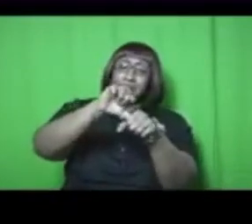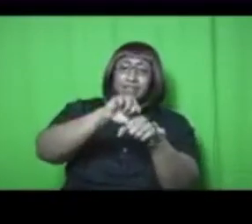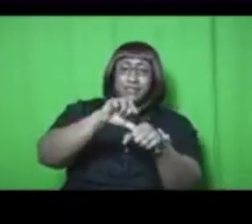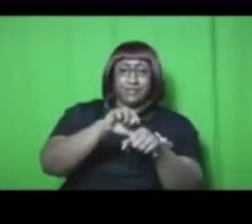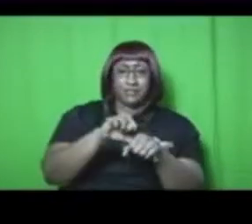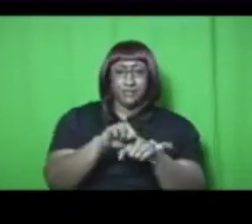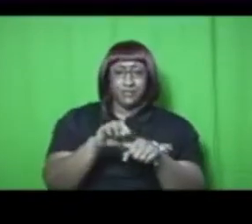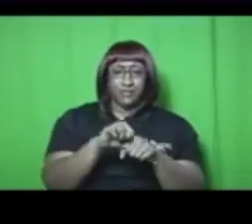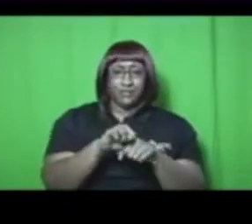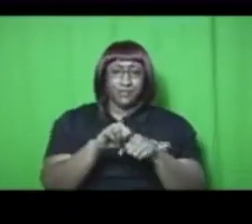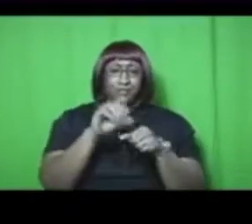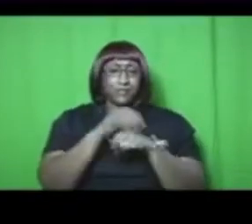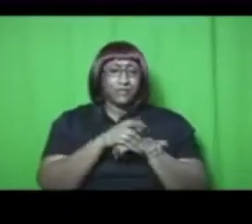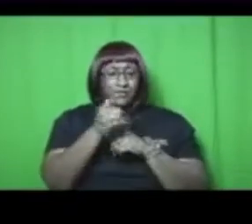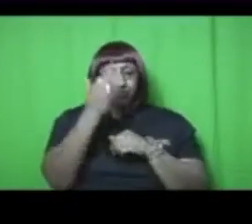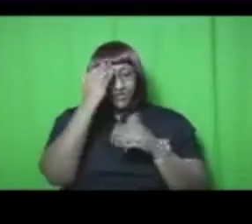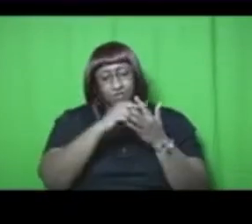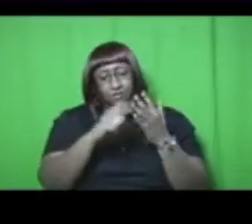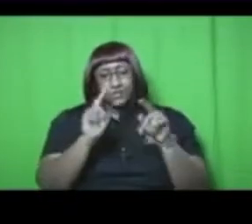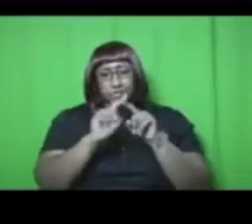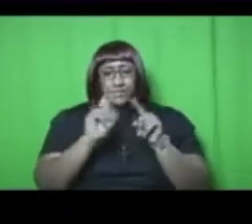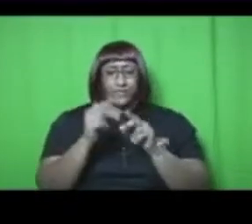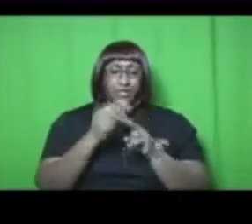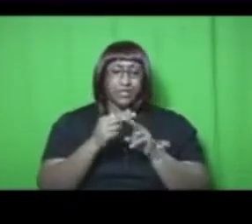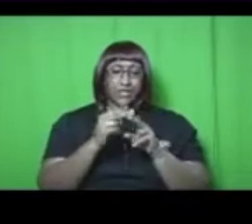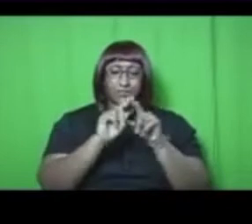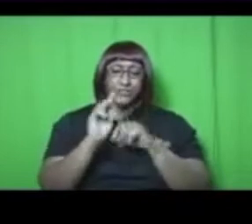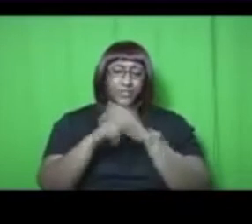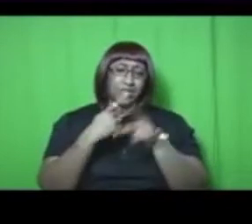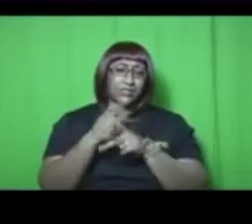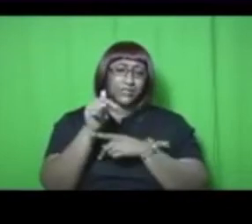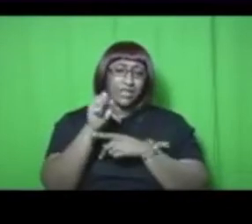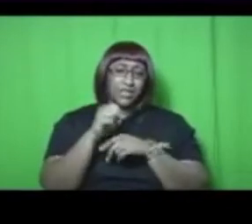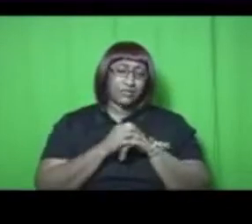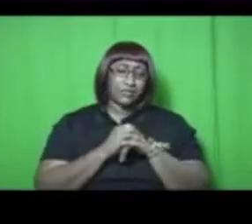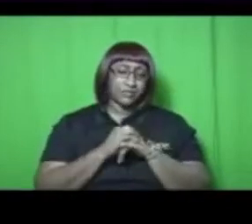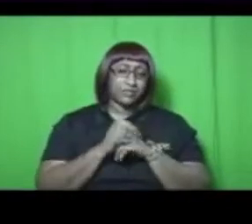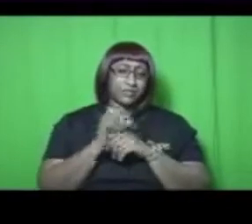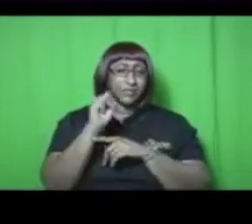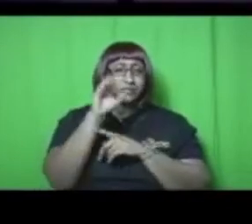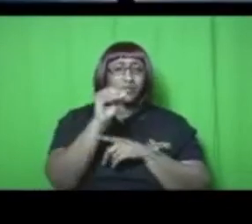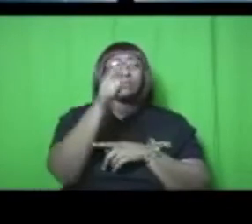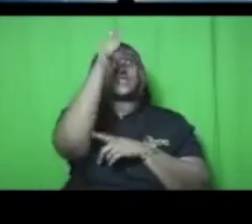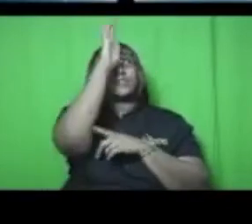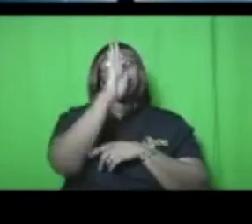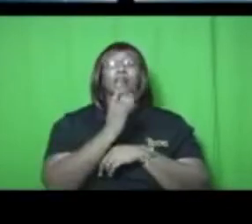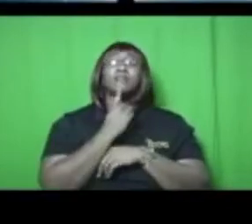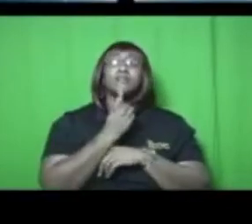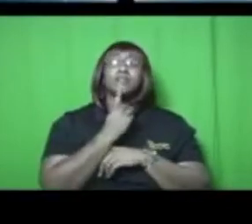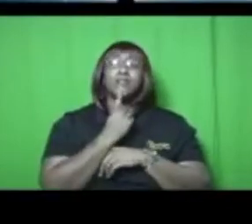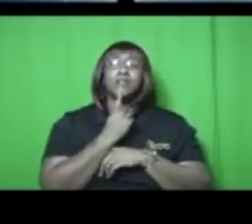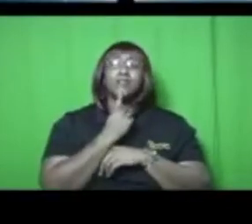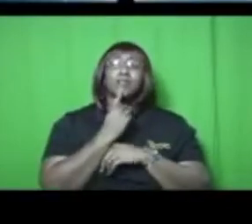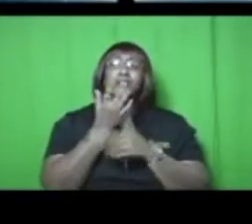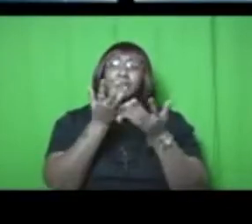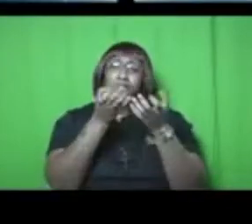kerosene, butane, ethane, methane, when it goes through the refinery. So God said, I want you to